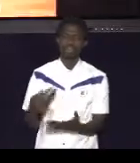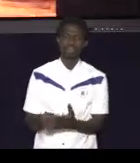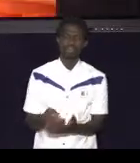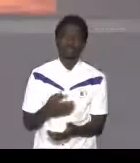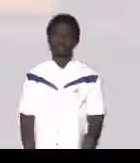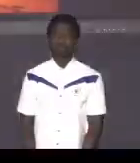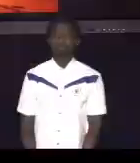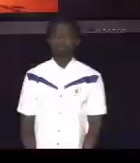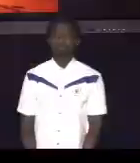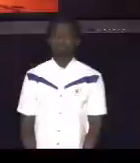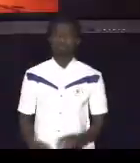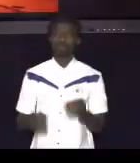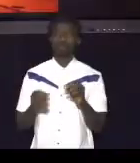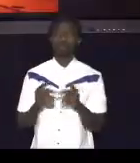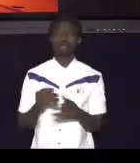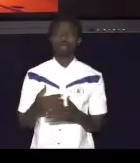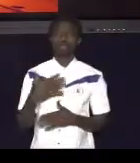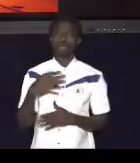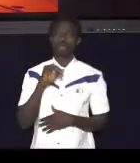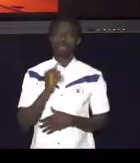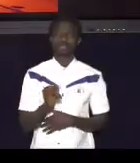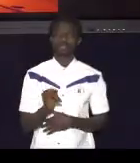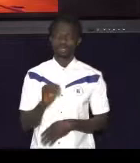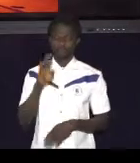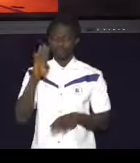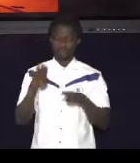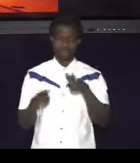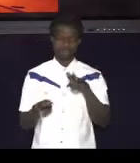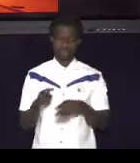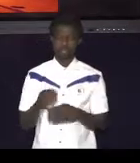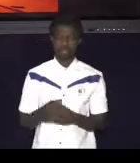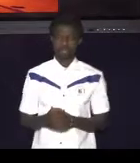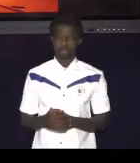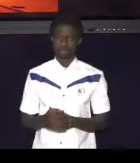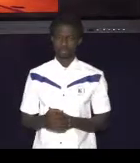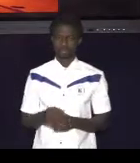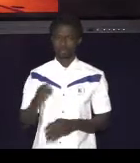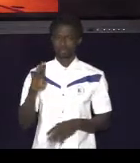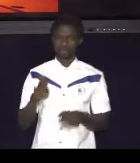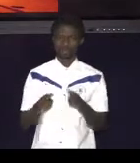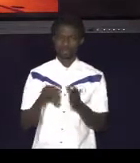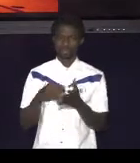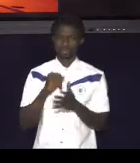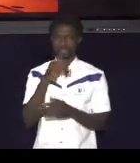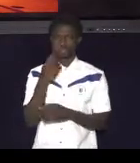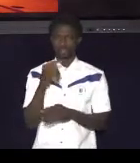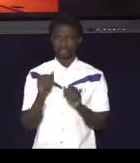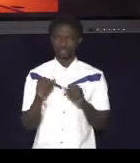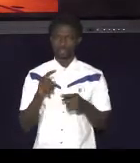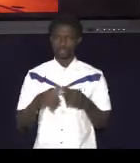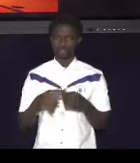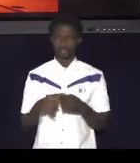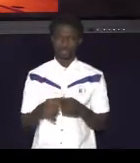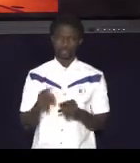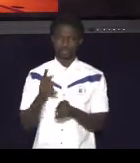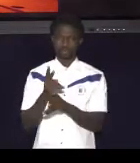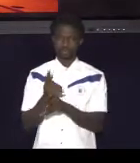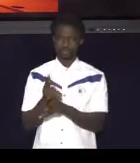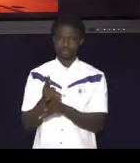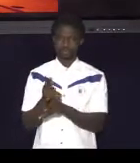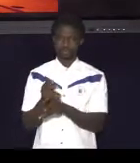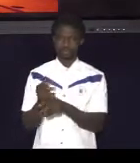efficiently. Okay, next is balance. Balance, it is the ability to maintain